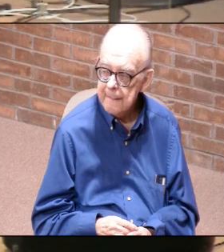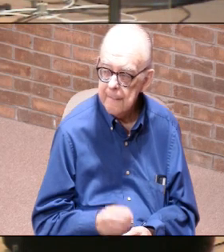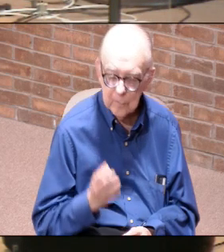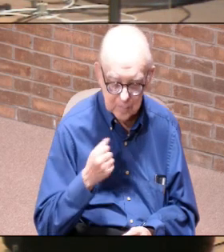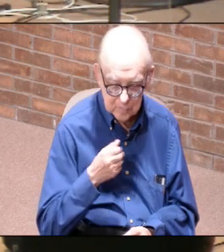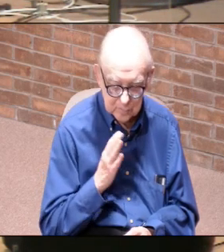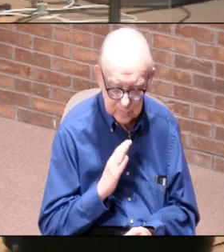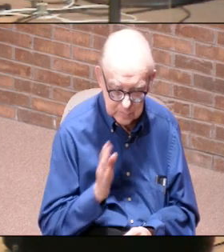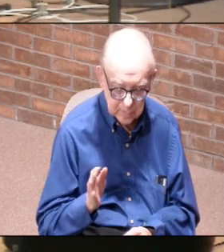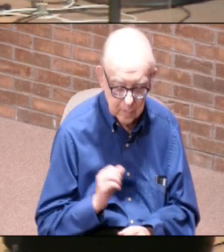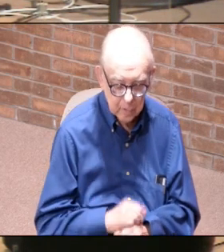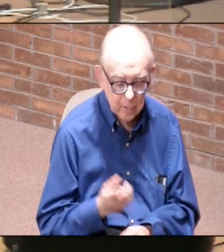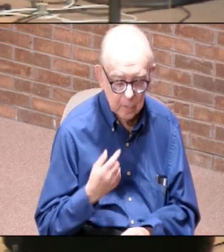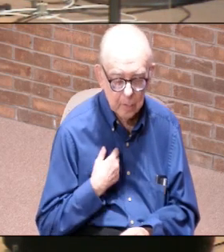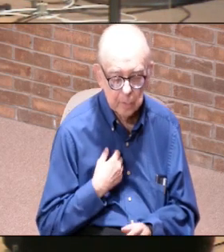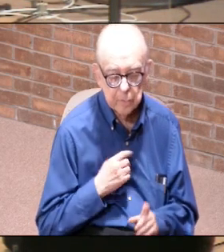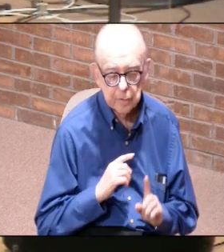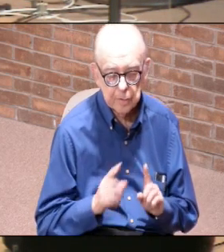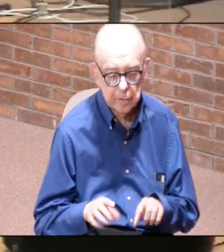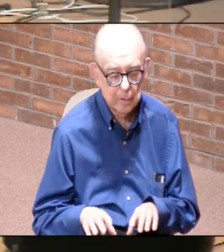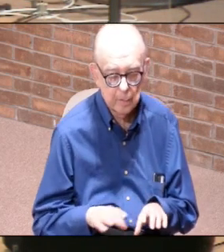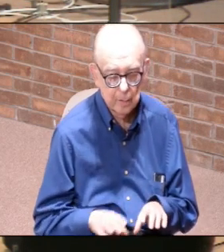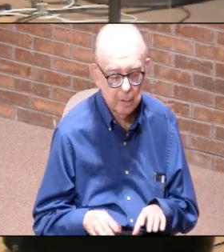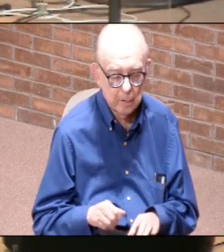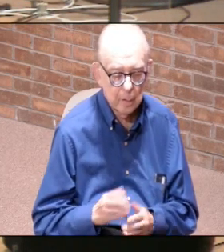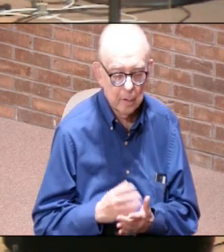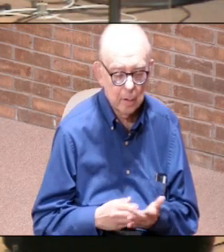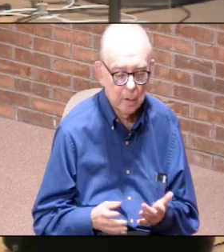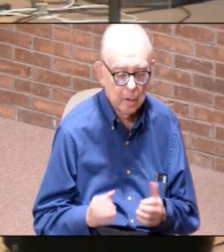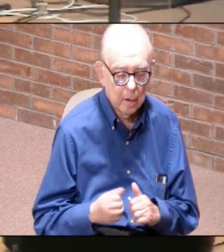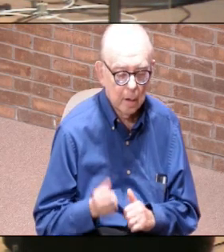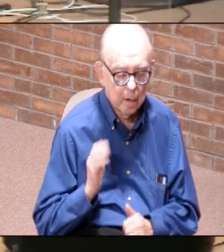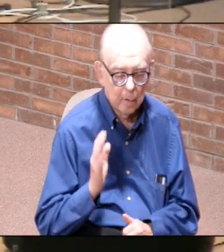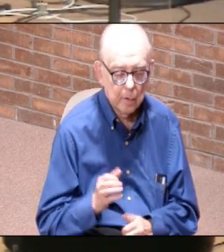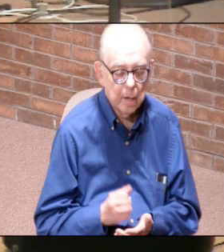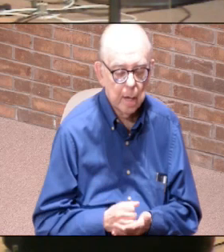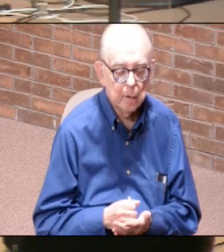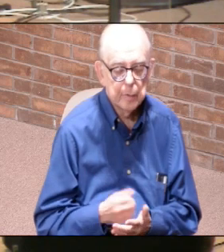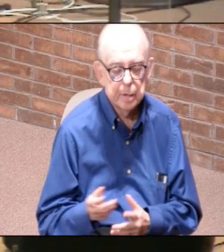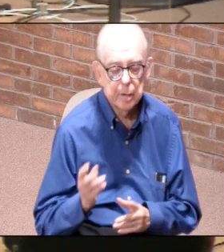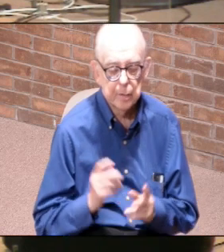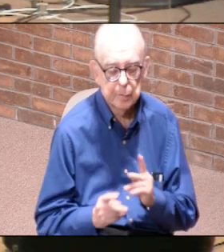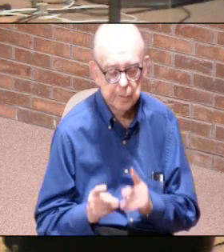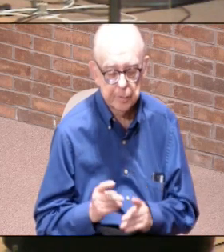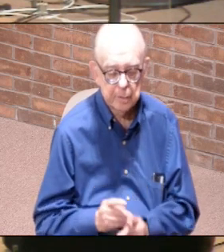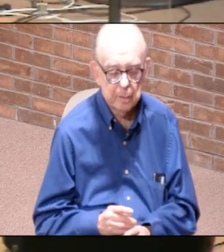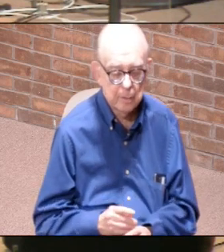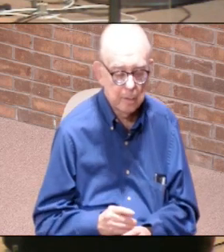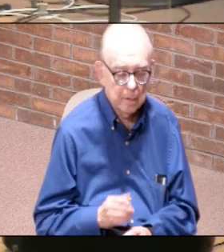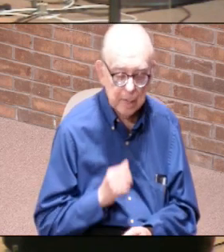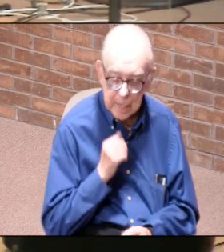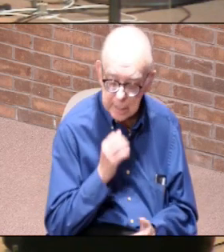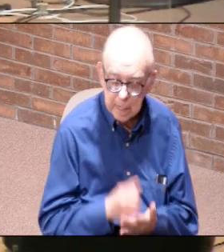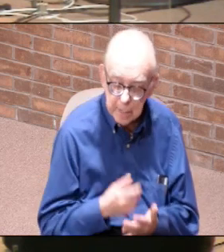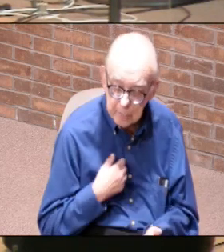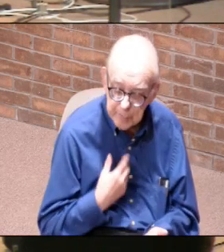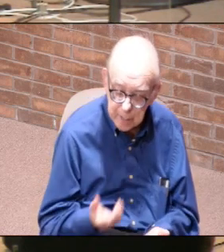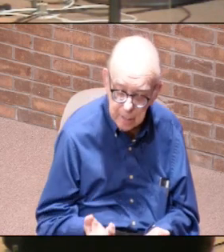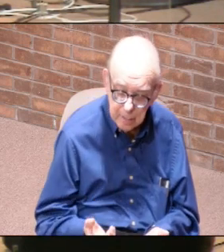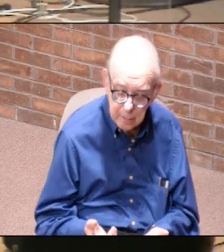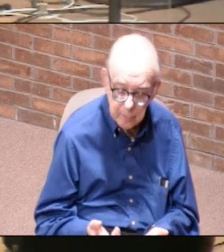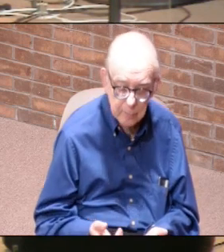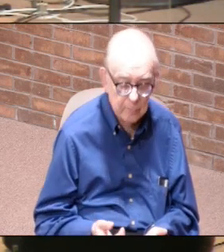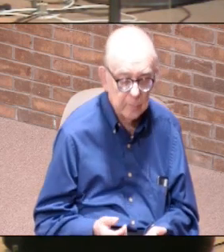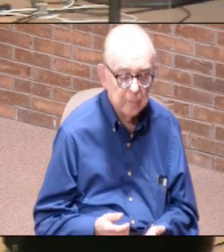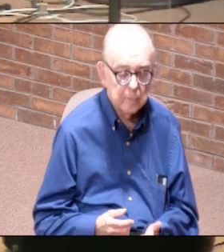If God's got a mission for me to go on, somehow it's going to help somebody else. Not help me.